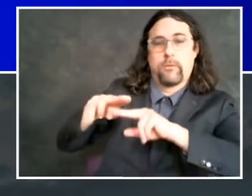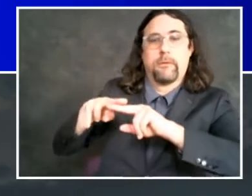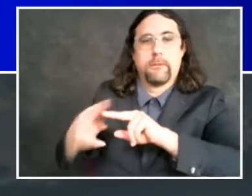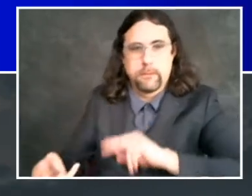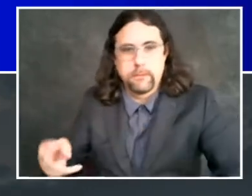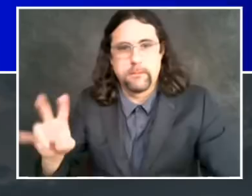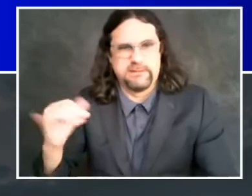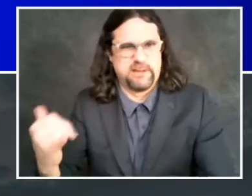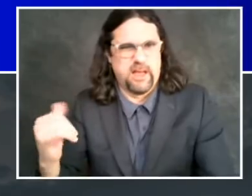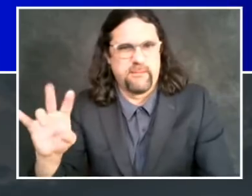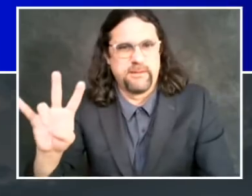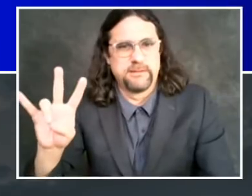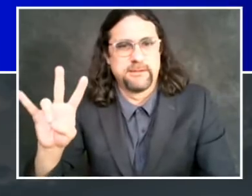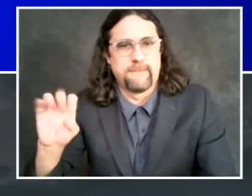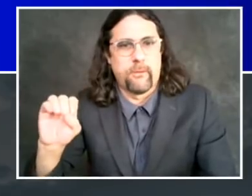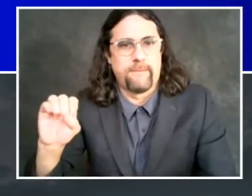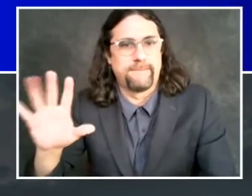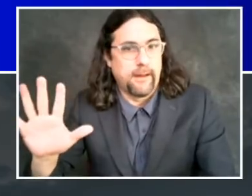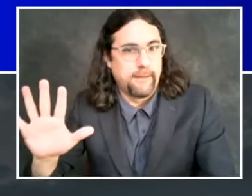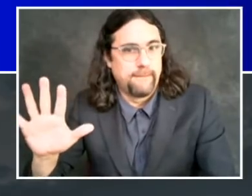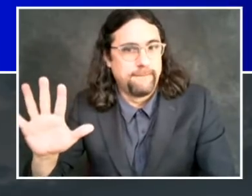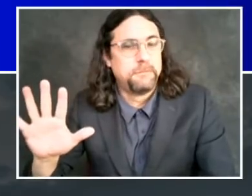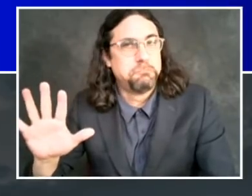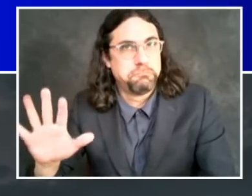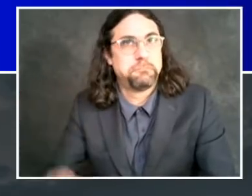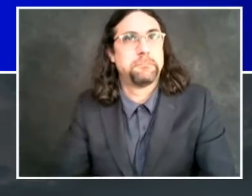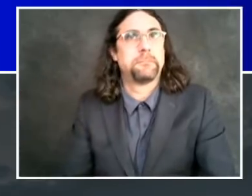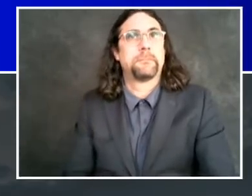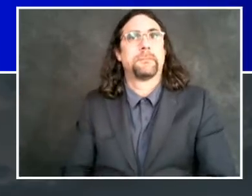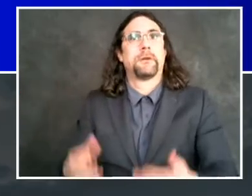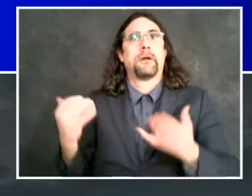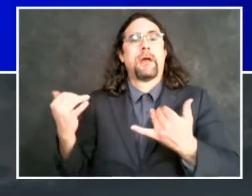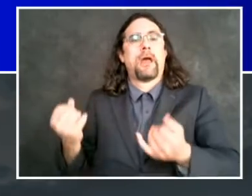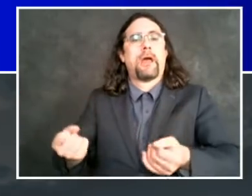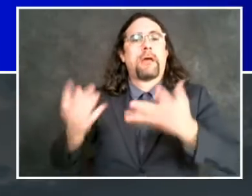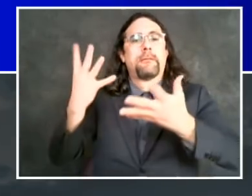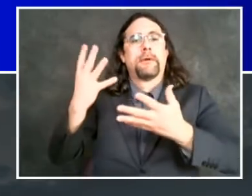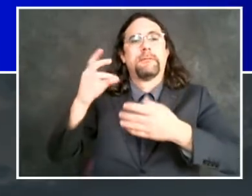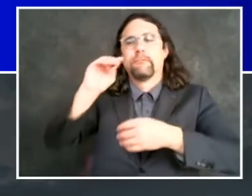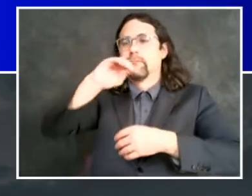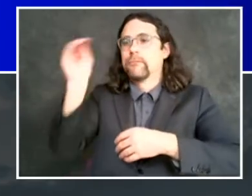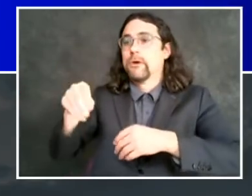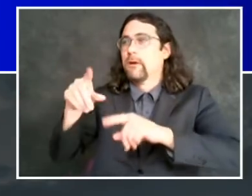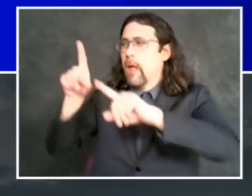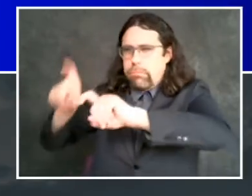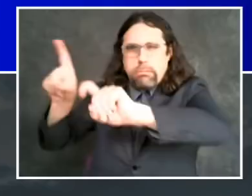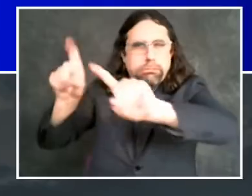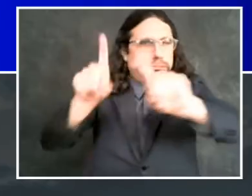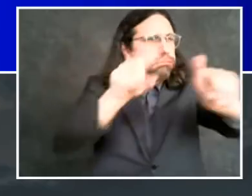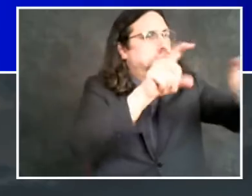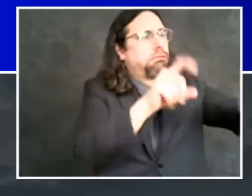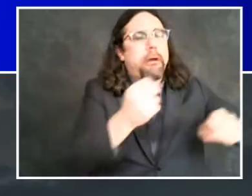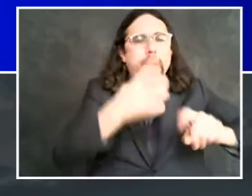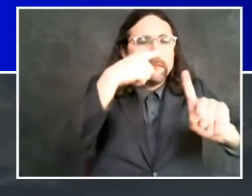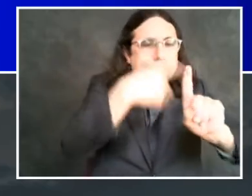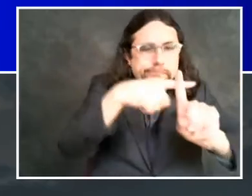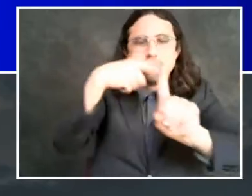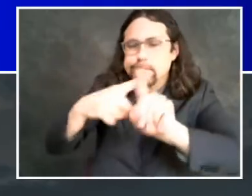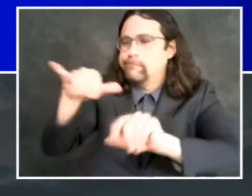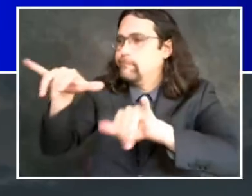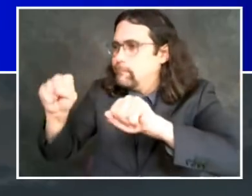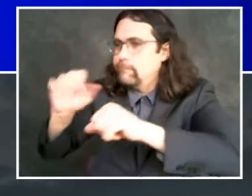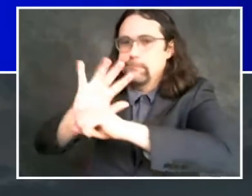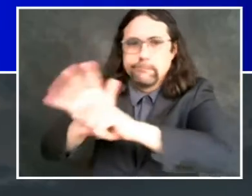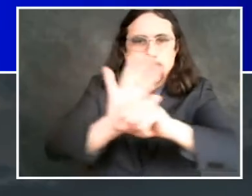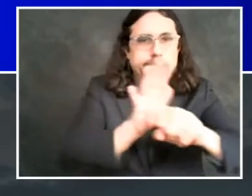progress nonetheless. Public health lab, this is, again, the toughest measure in many ways, went up, not by a huge amount, but it went up